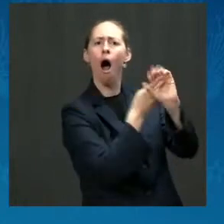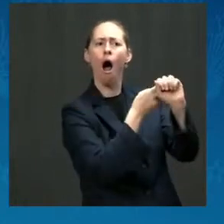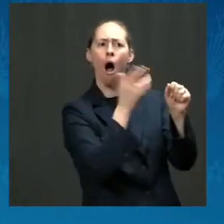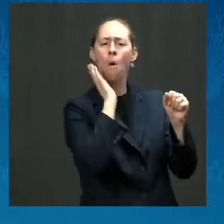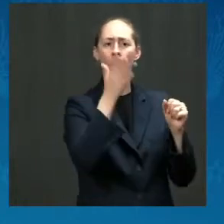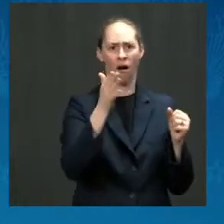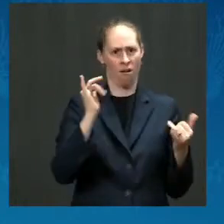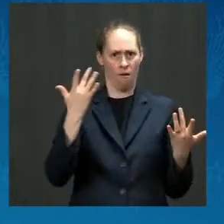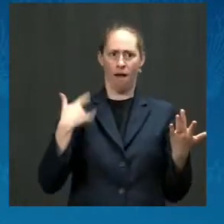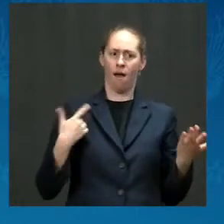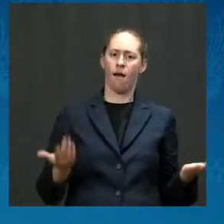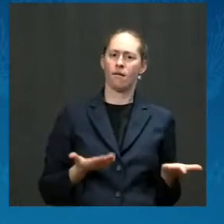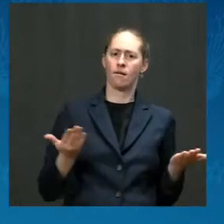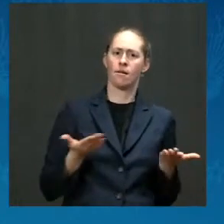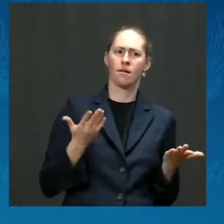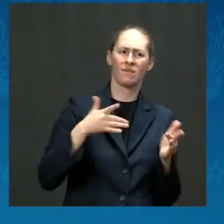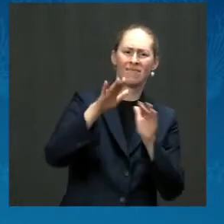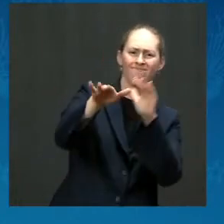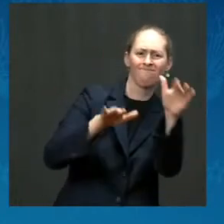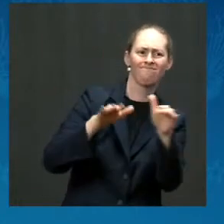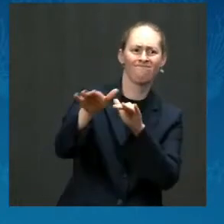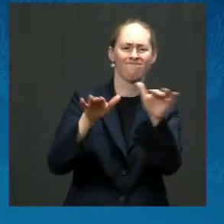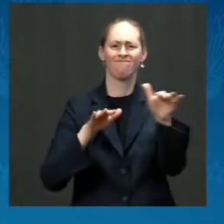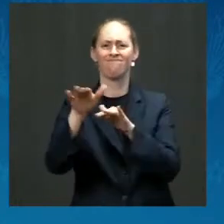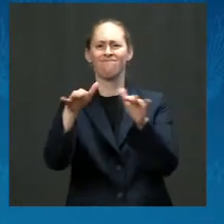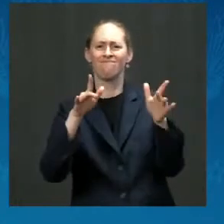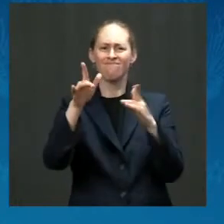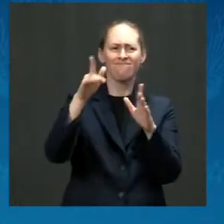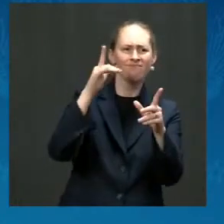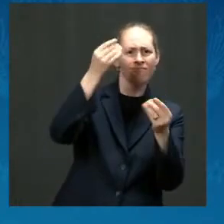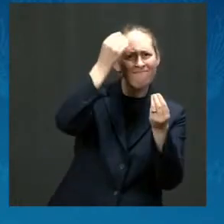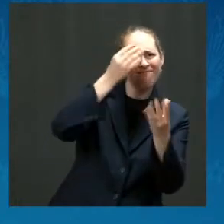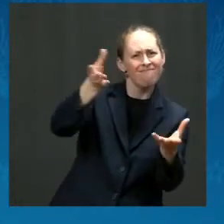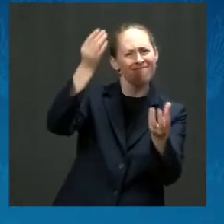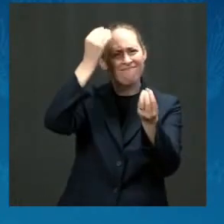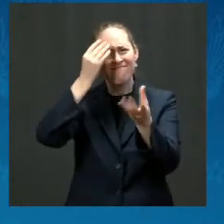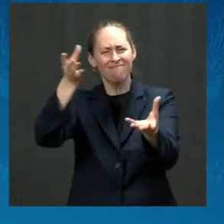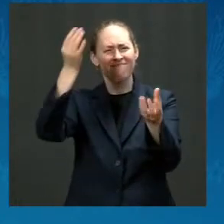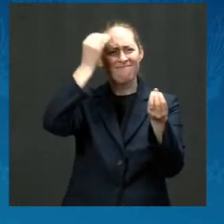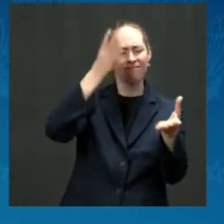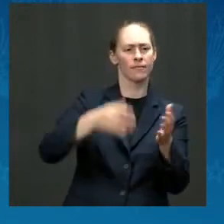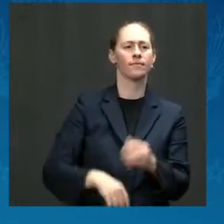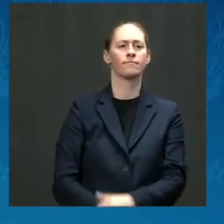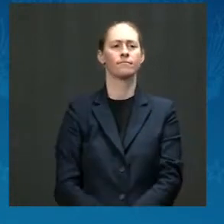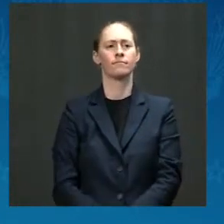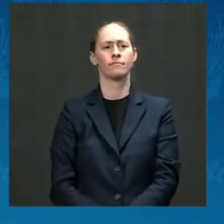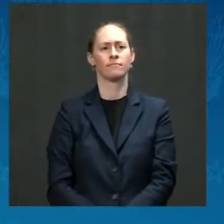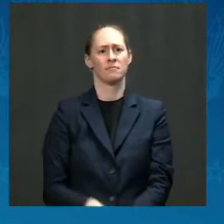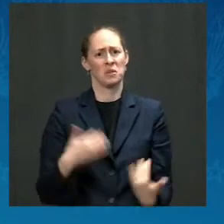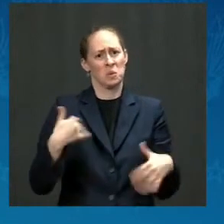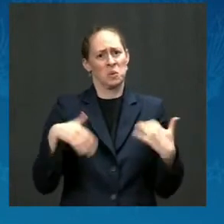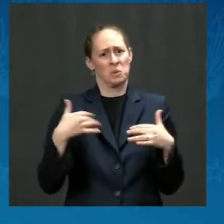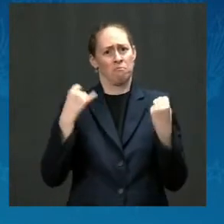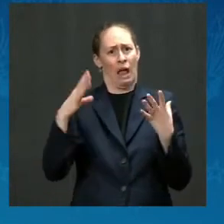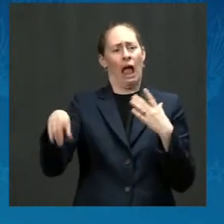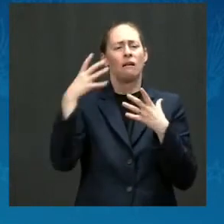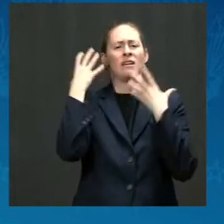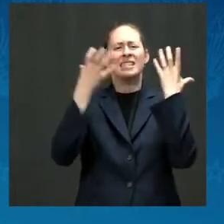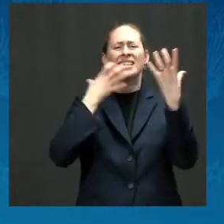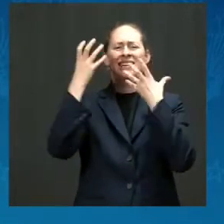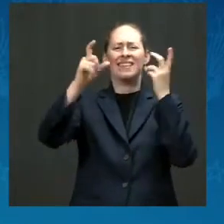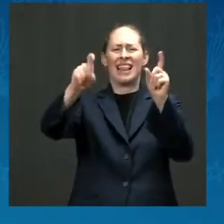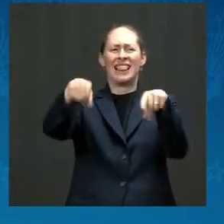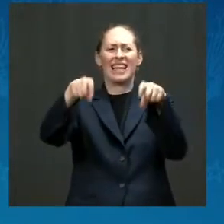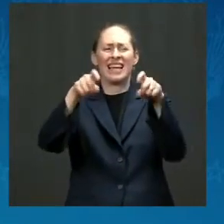and why we have to continue to get the word out over these next 6 days. The demand is there, by the way. The demand is there. We saw that when